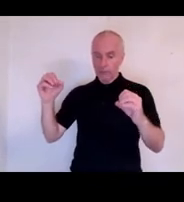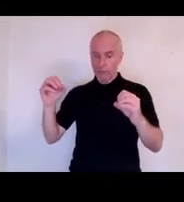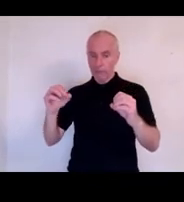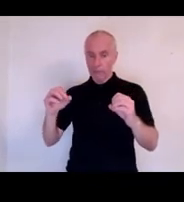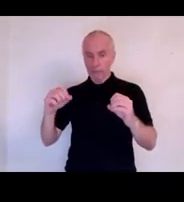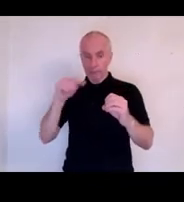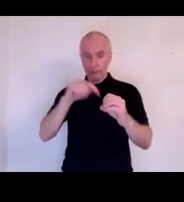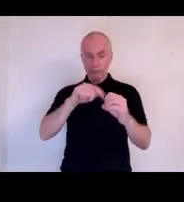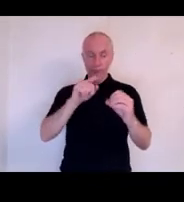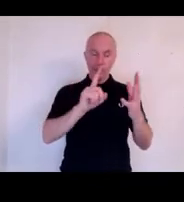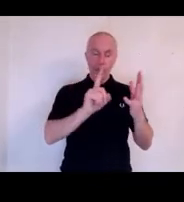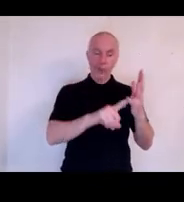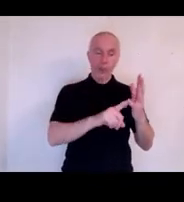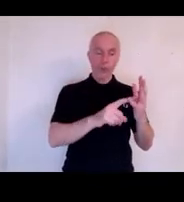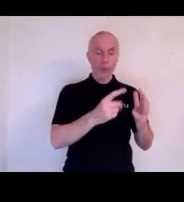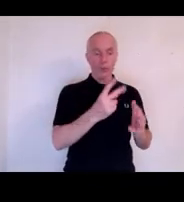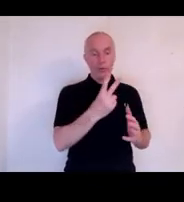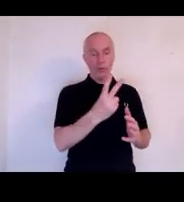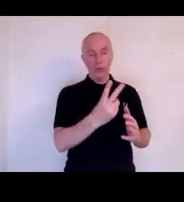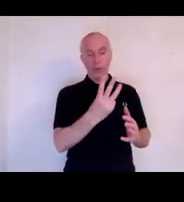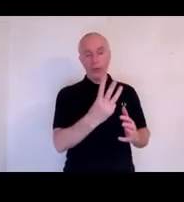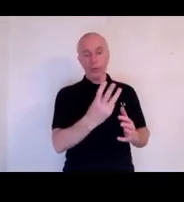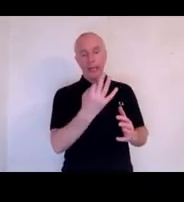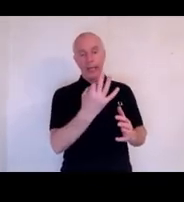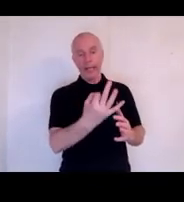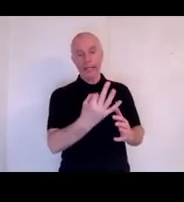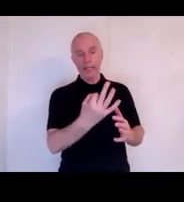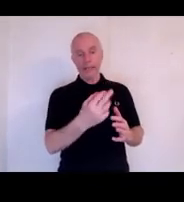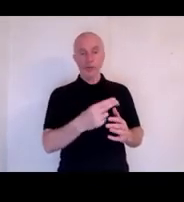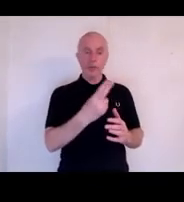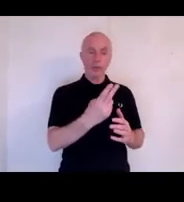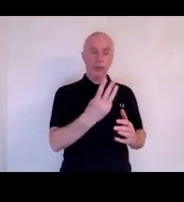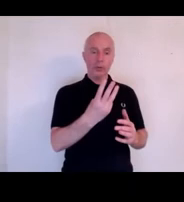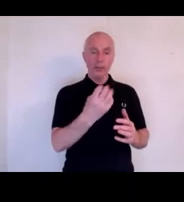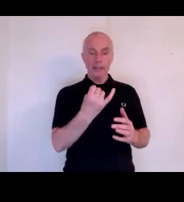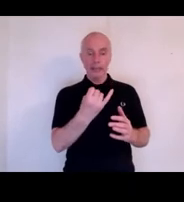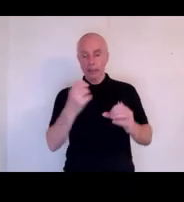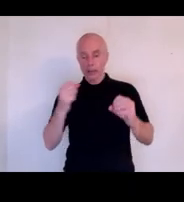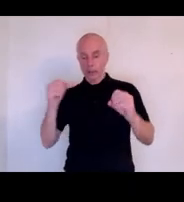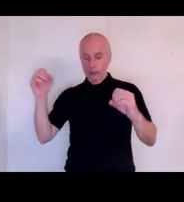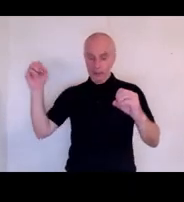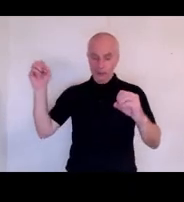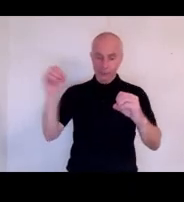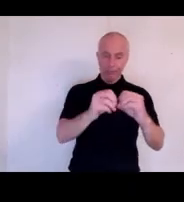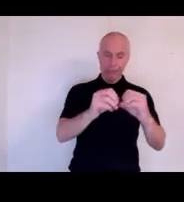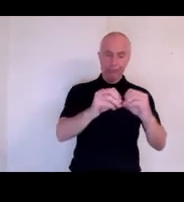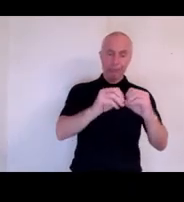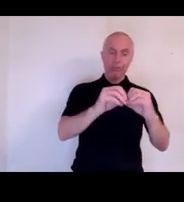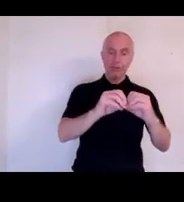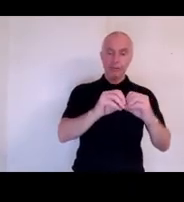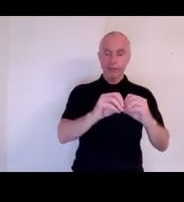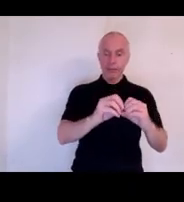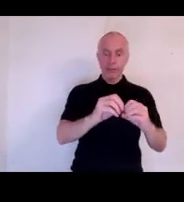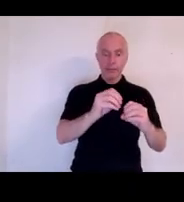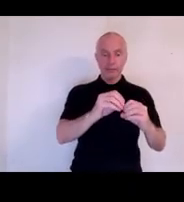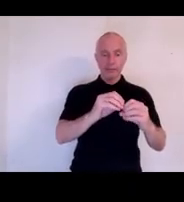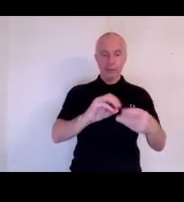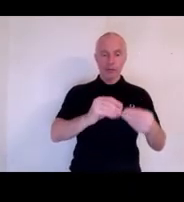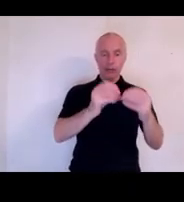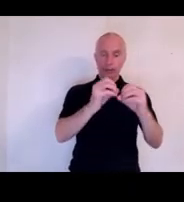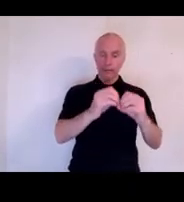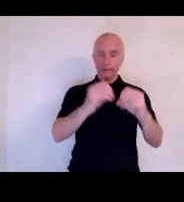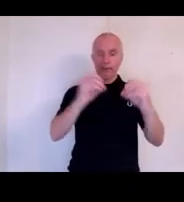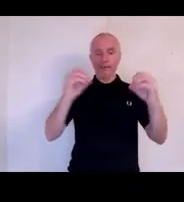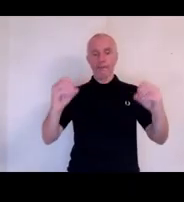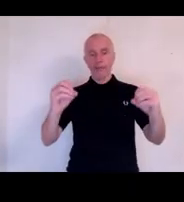this case, uranium-238 or uranium-236 target and cause fission. And so what we have